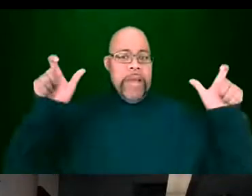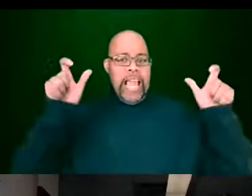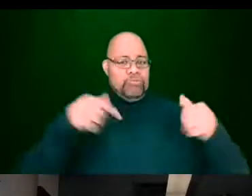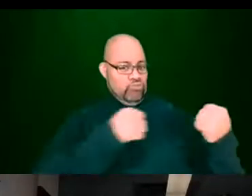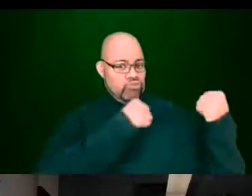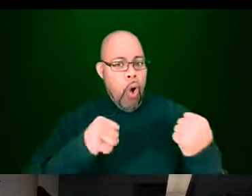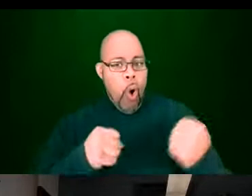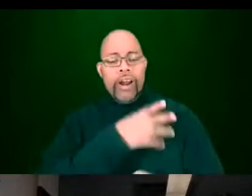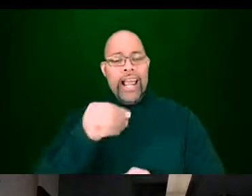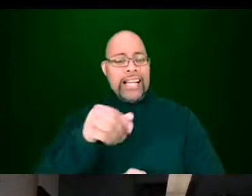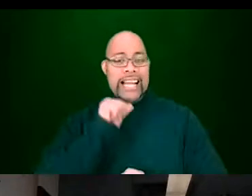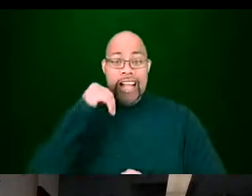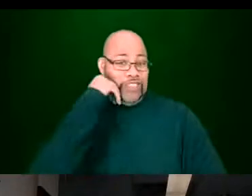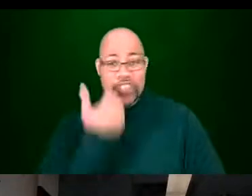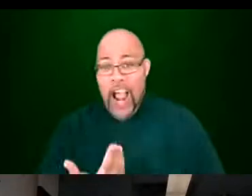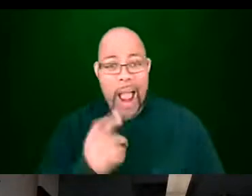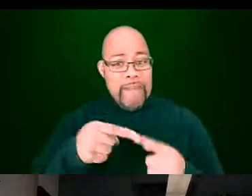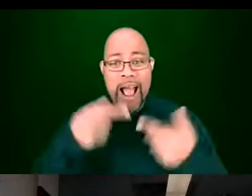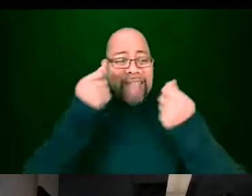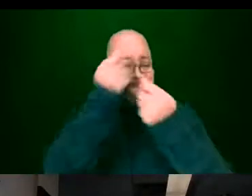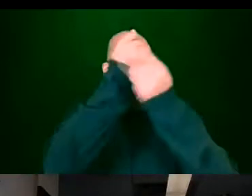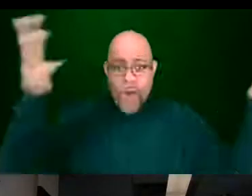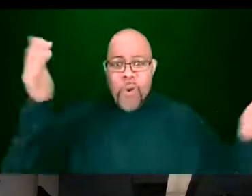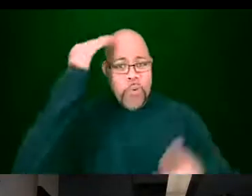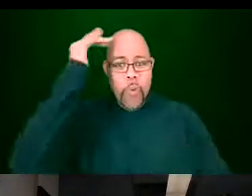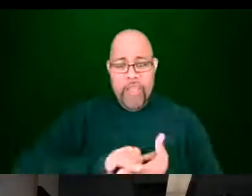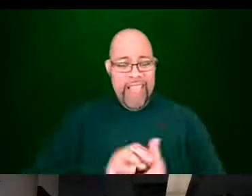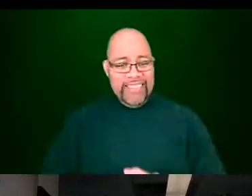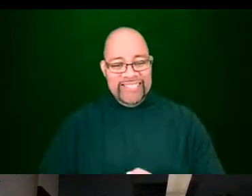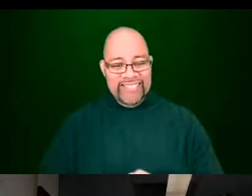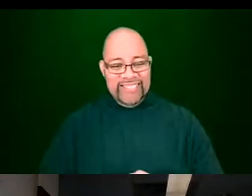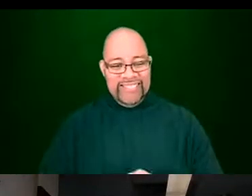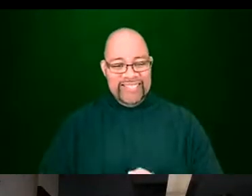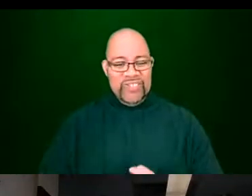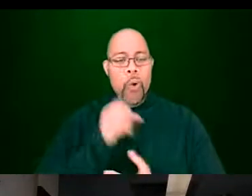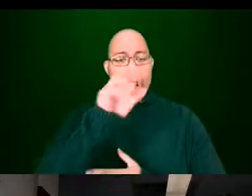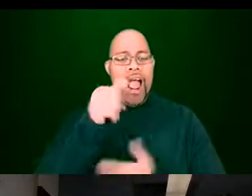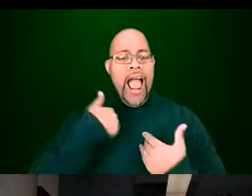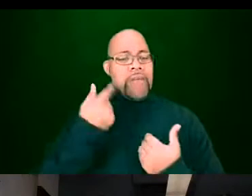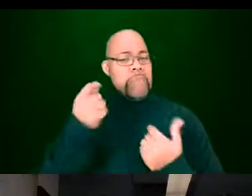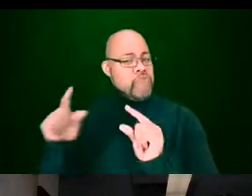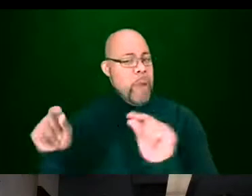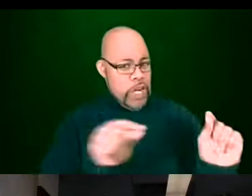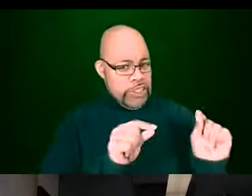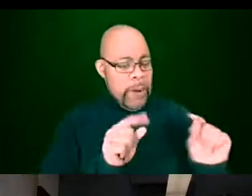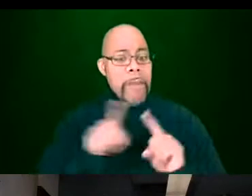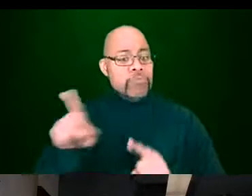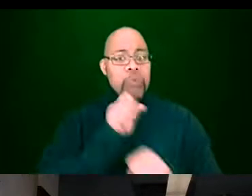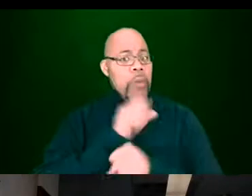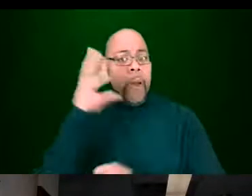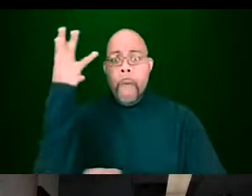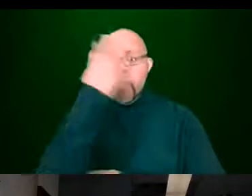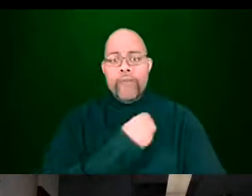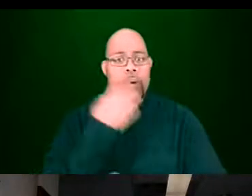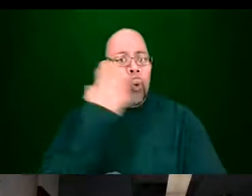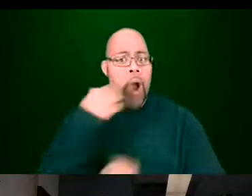strong, and they're not shy about letting everybody else know. So orcas have a little bit of a reputation, but they are beautiful, incredible